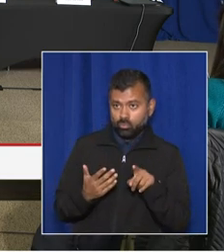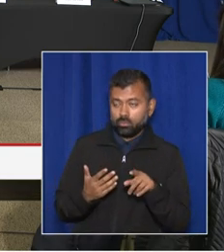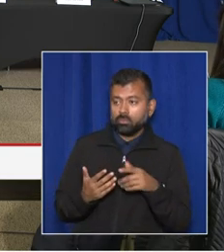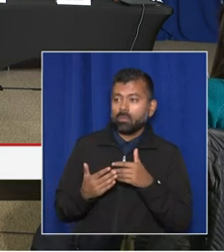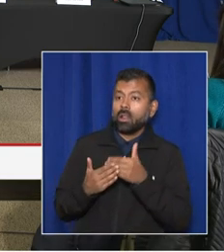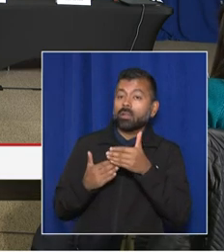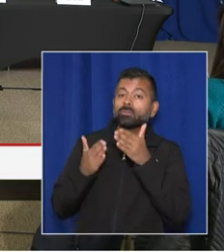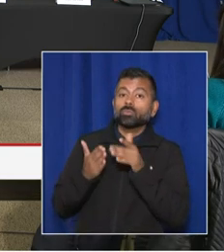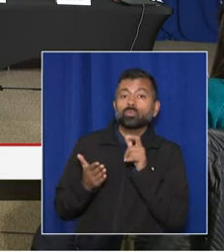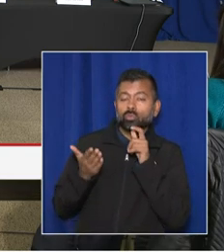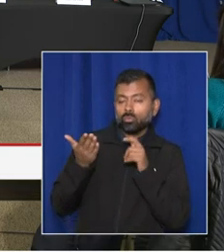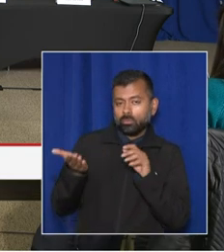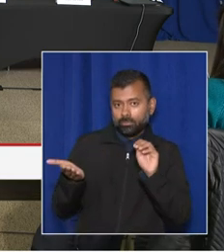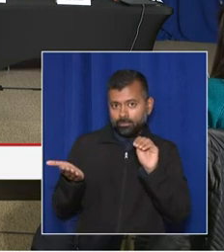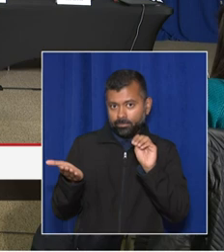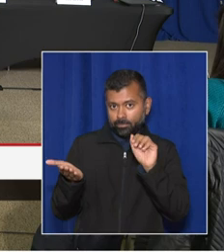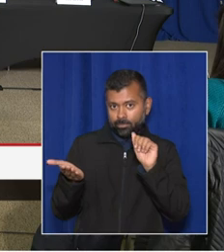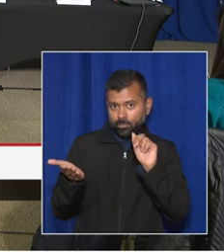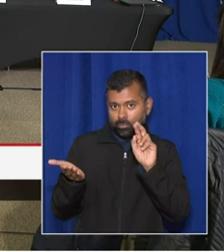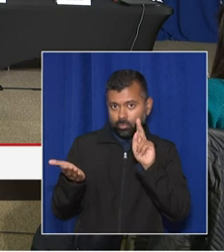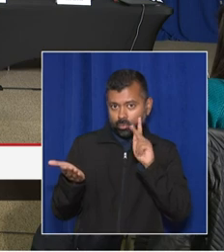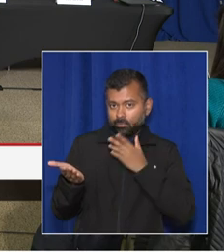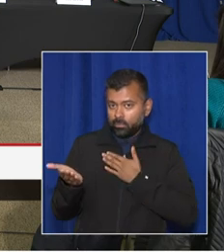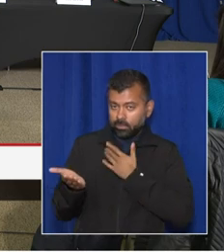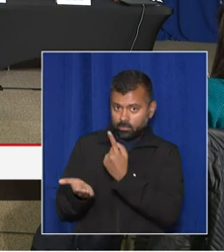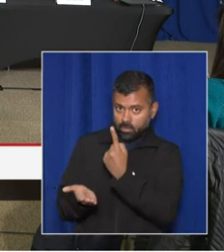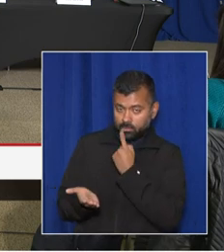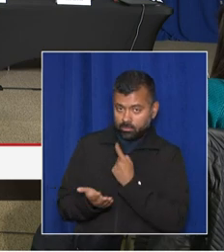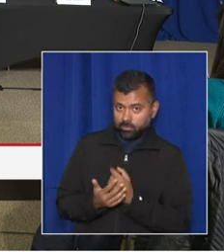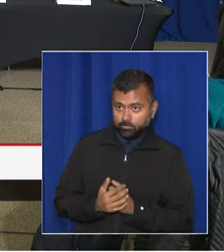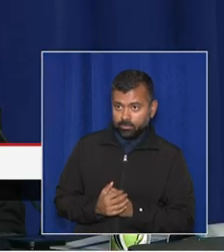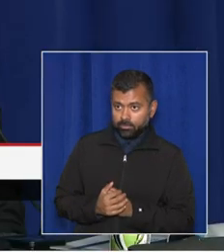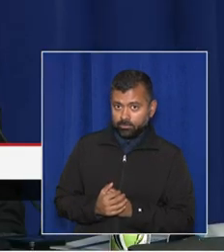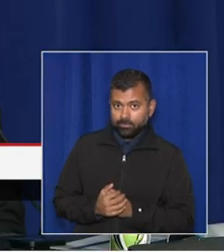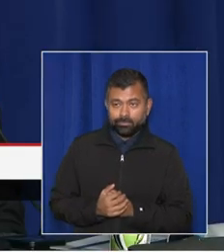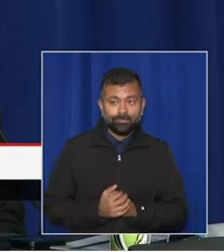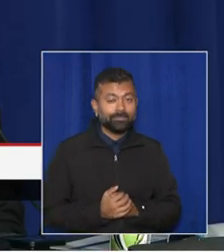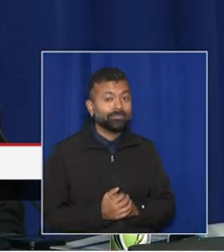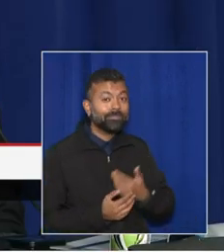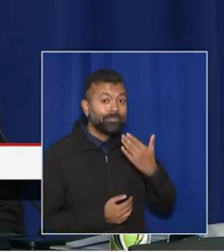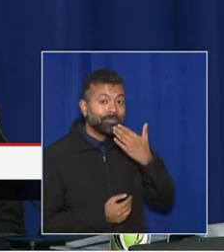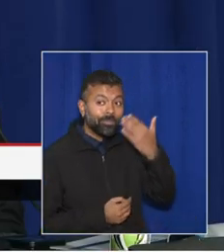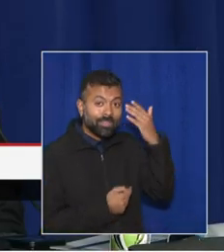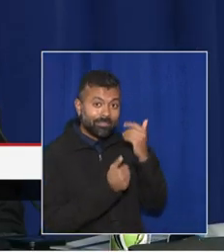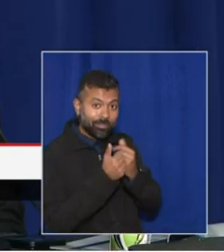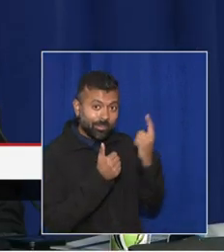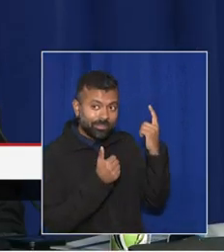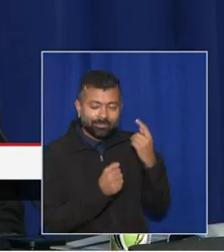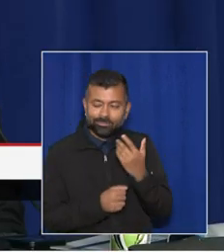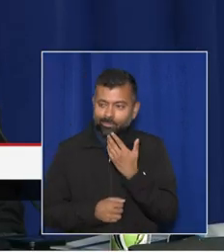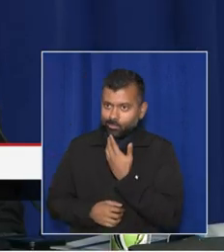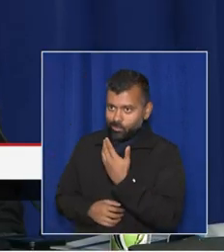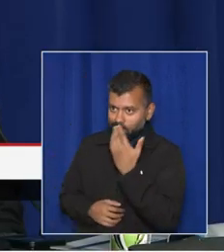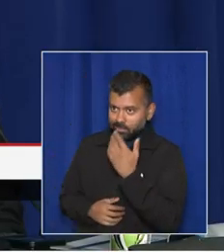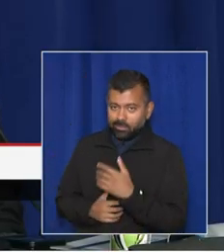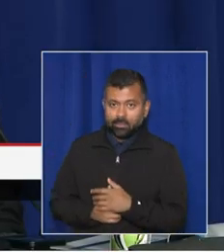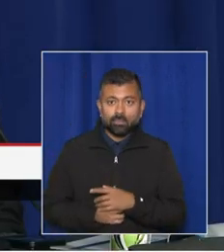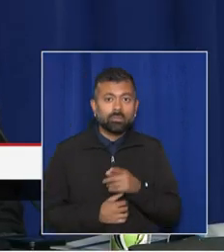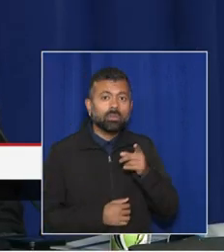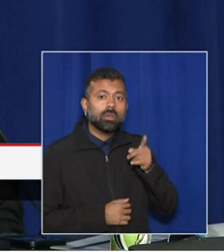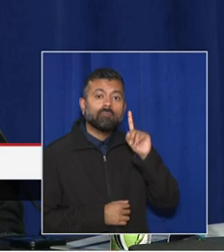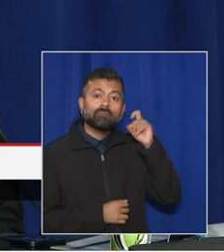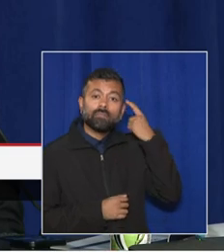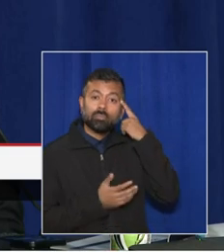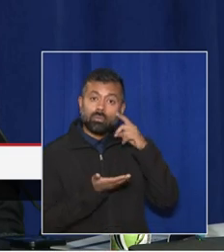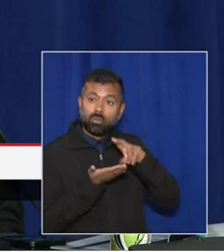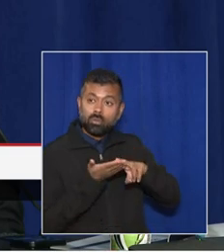morning, everyone. Good morning. I am a former federal contractor, and of course, I just lost my job in there. I'm a D.C. resident,